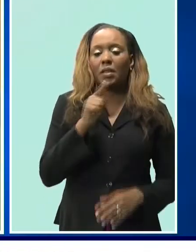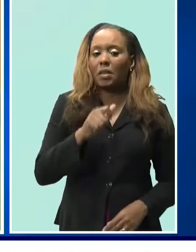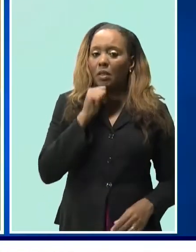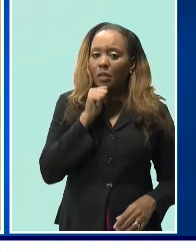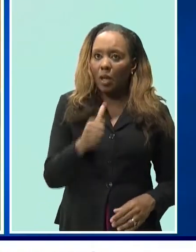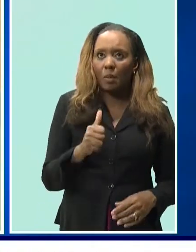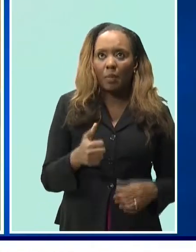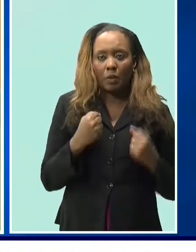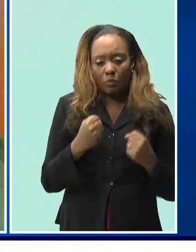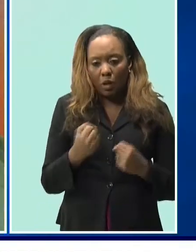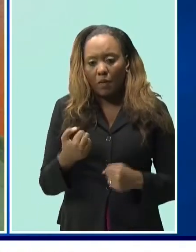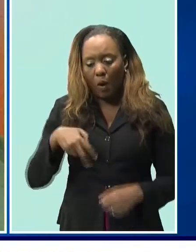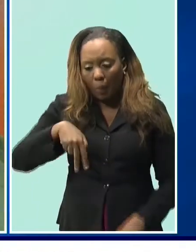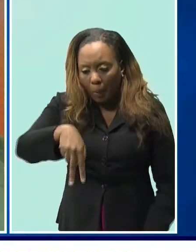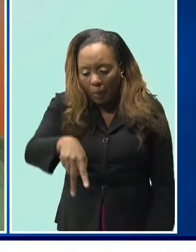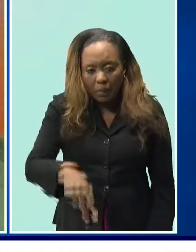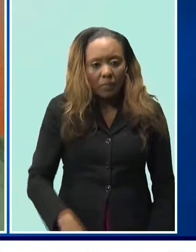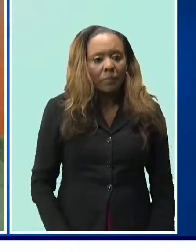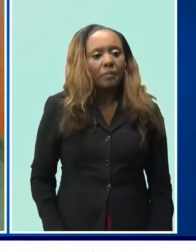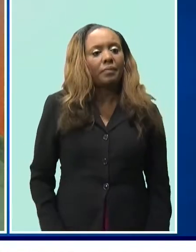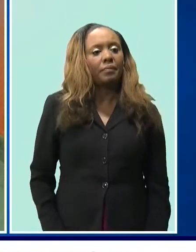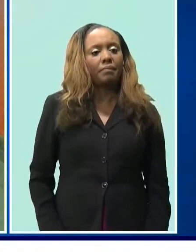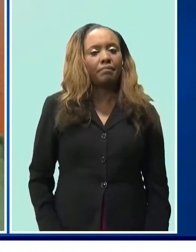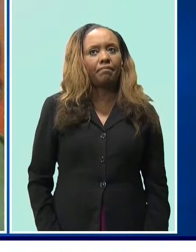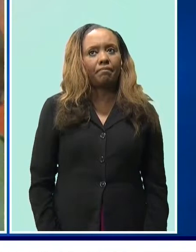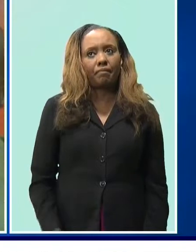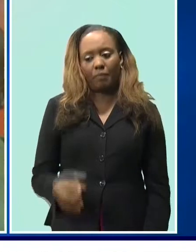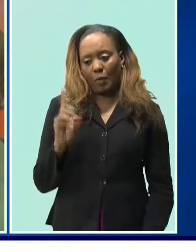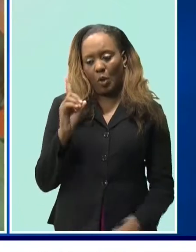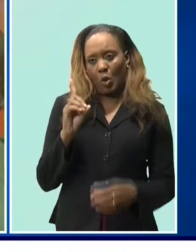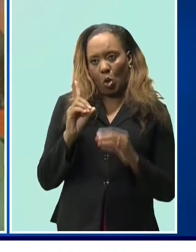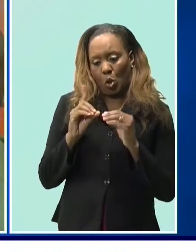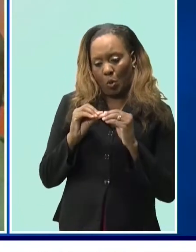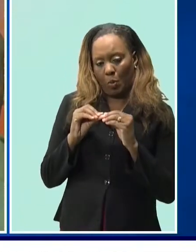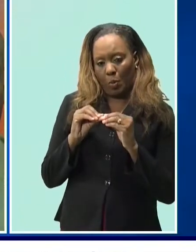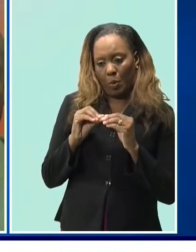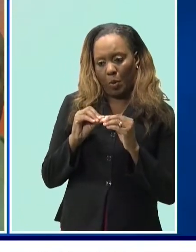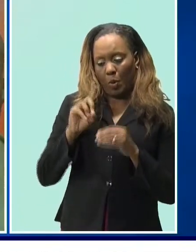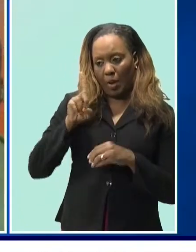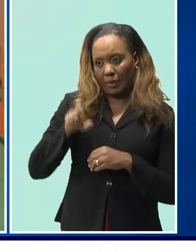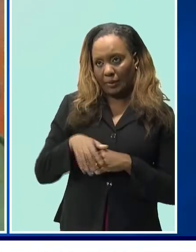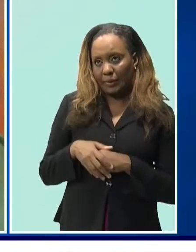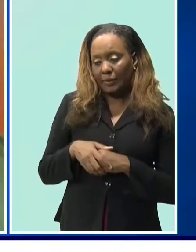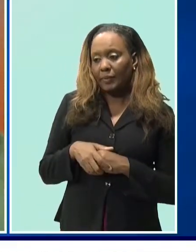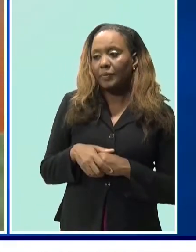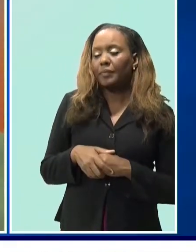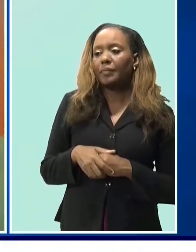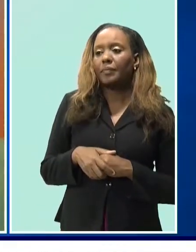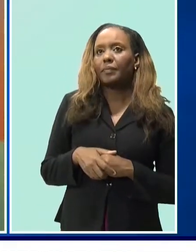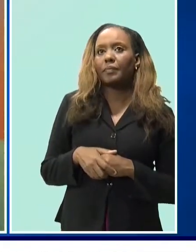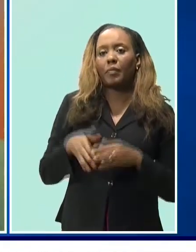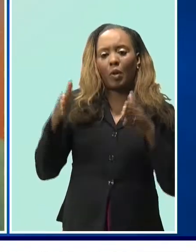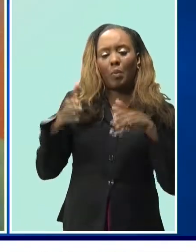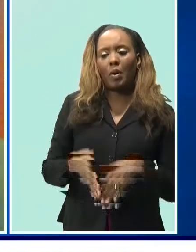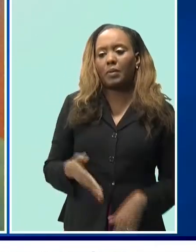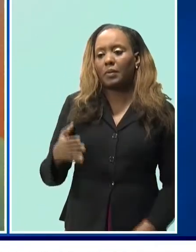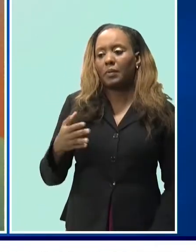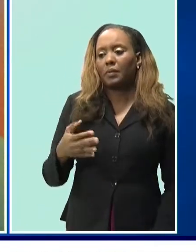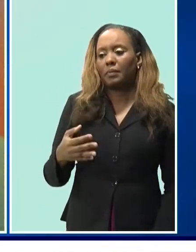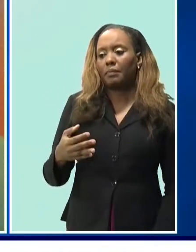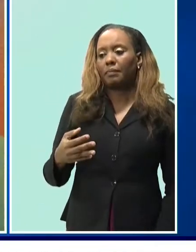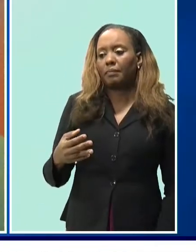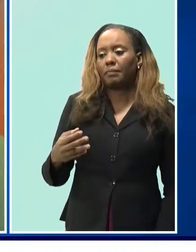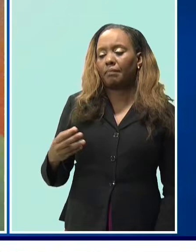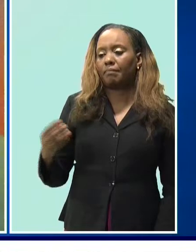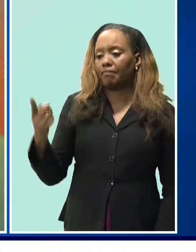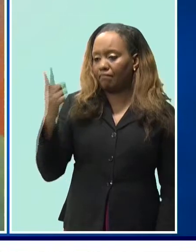All right, one last question from me before I invite you to wrap up. Now, somebody sent in this. You can correct it